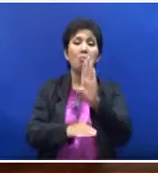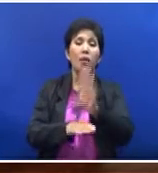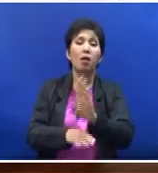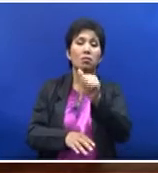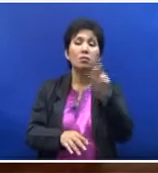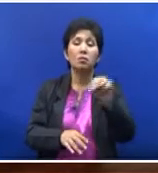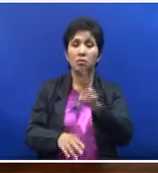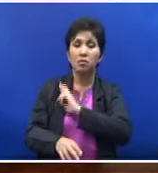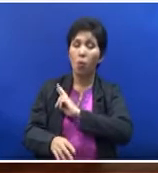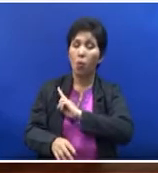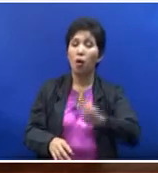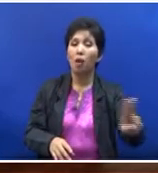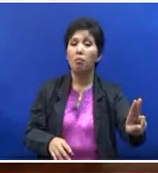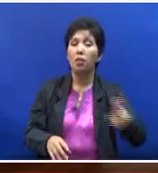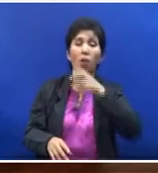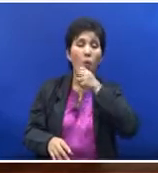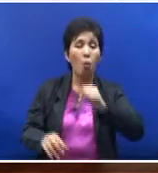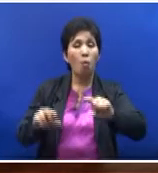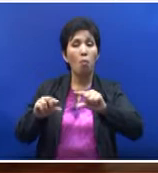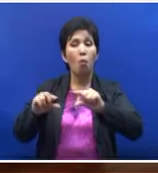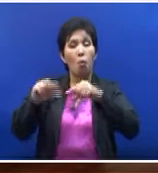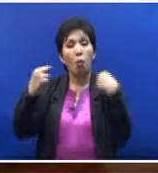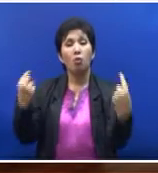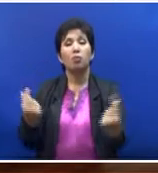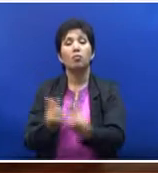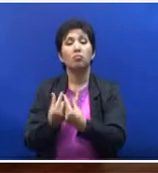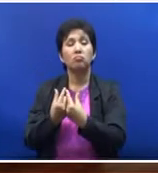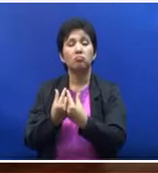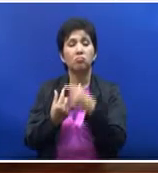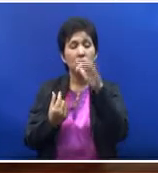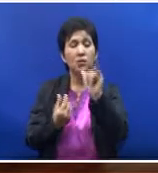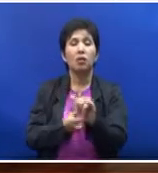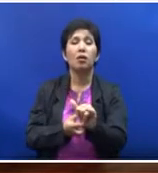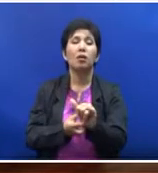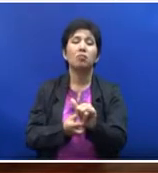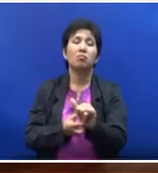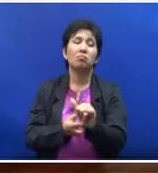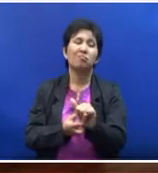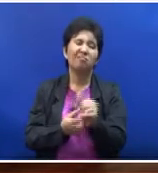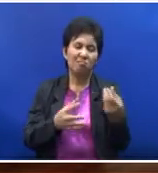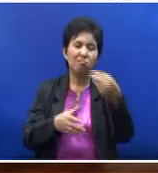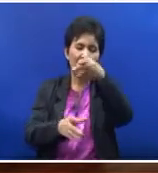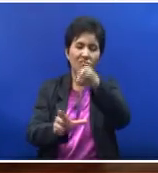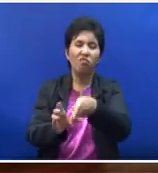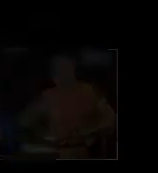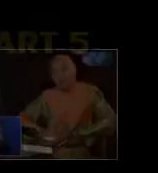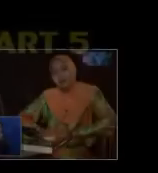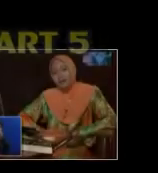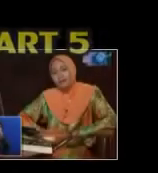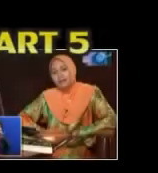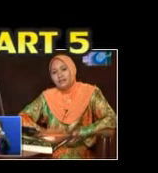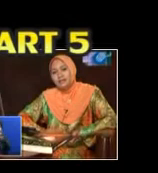okay, the religions, the age group of those people who committed this baby dumping. Okay,